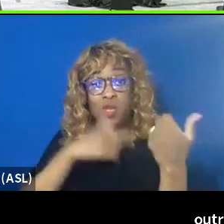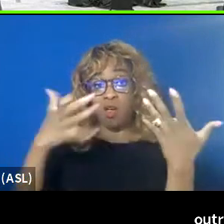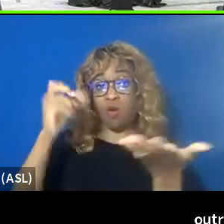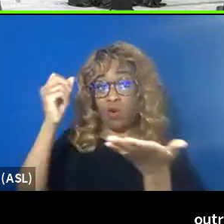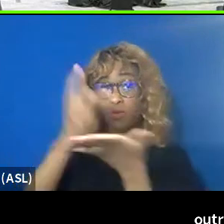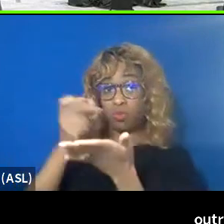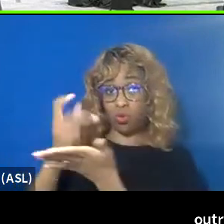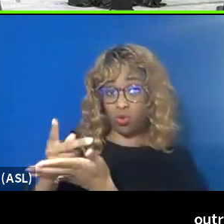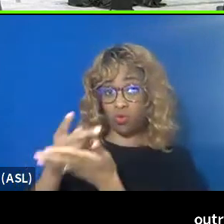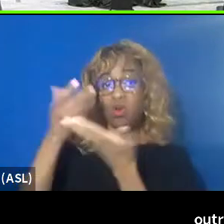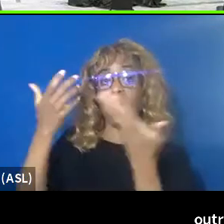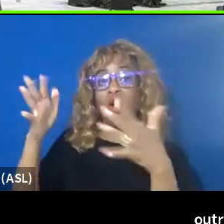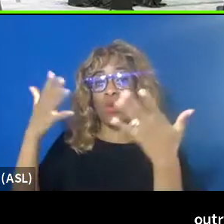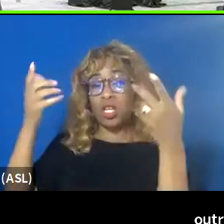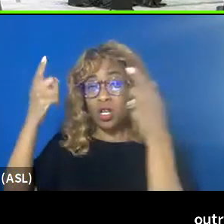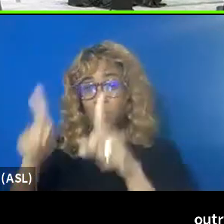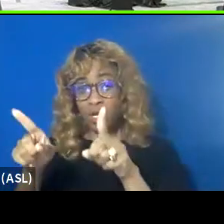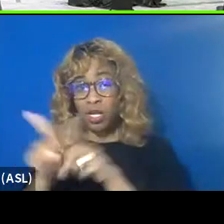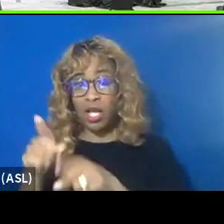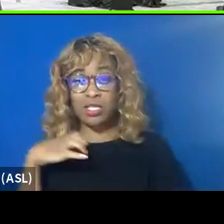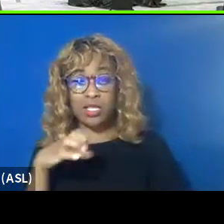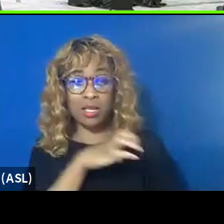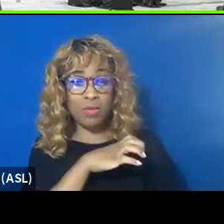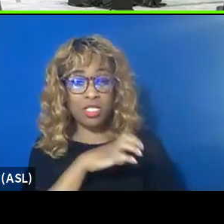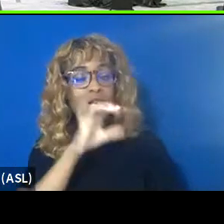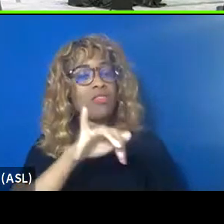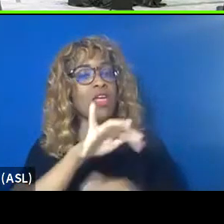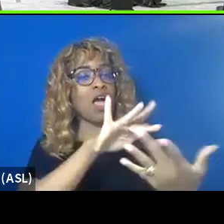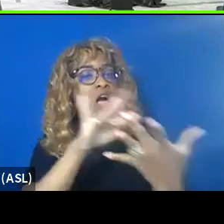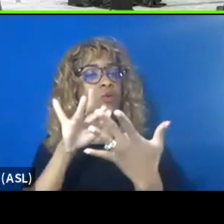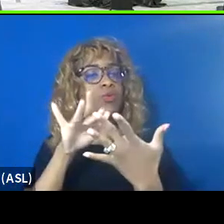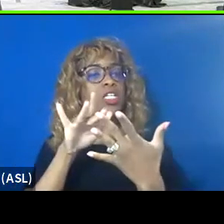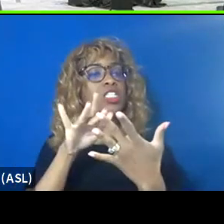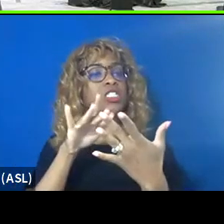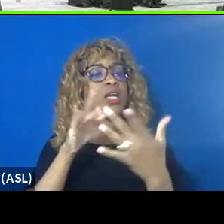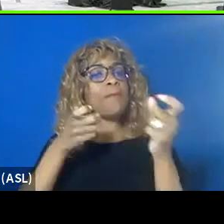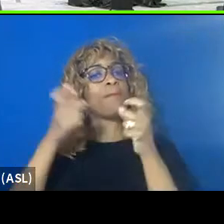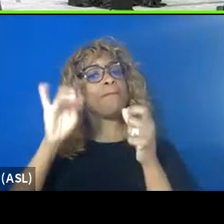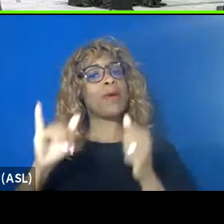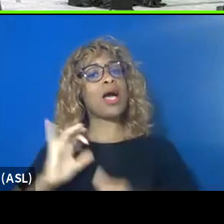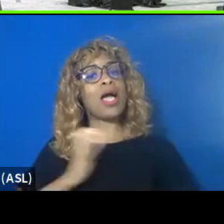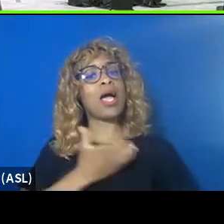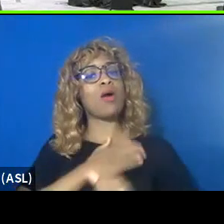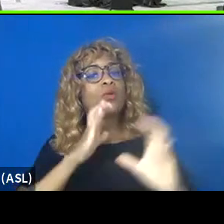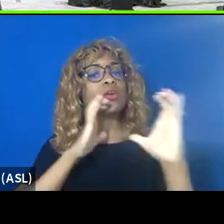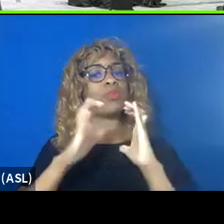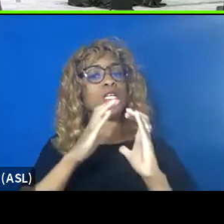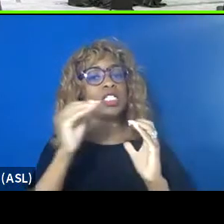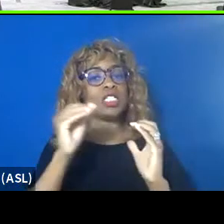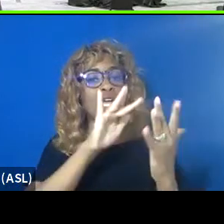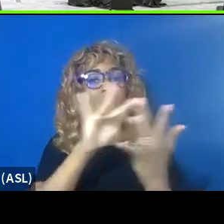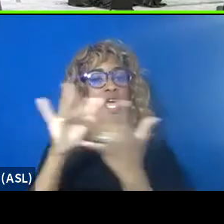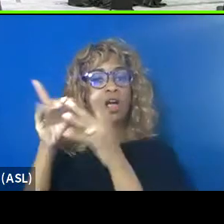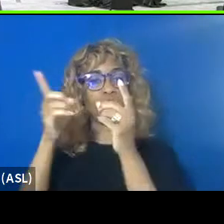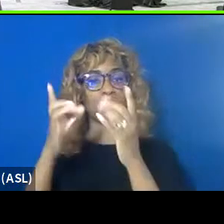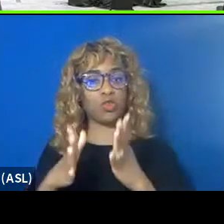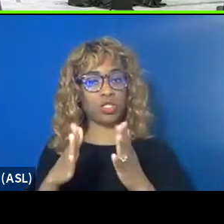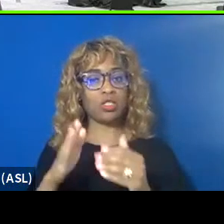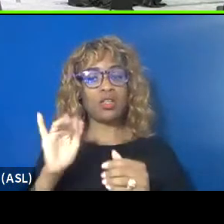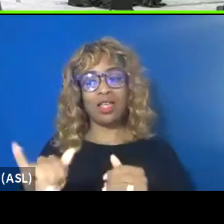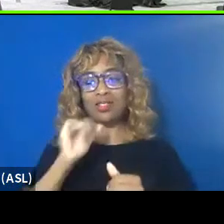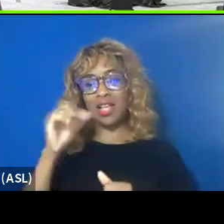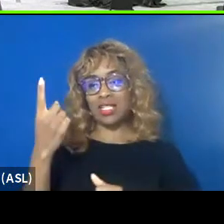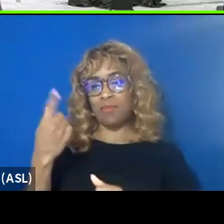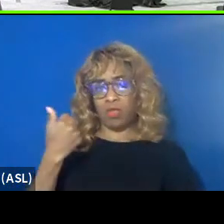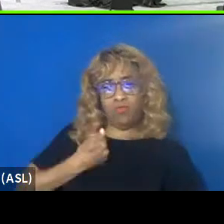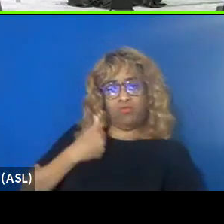that we have agreed on as a commission. And that outreach is directed and managed by our communications and outreach director. It's not something we're doing